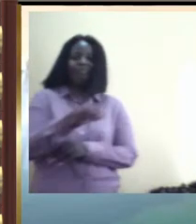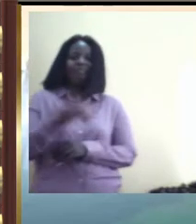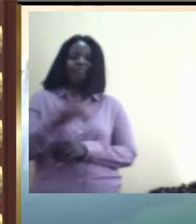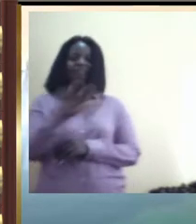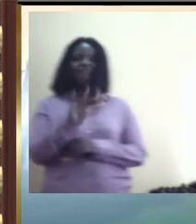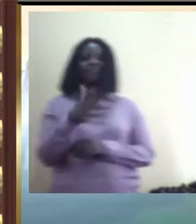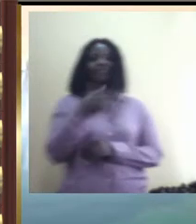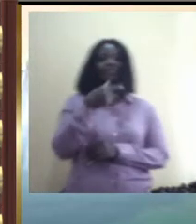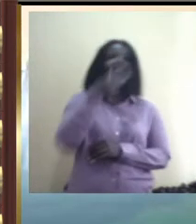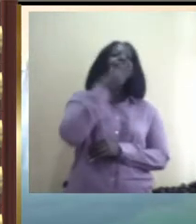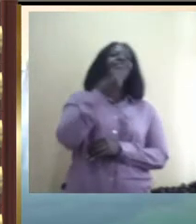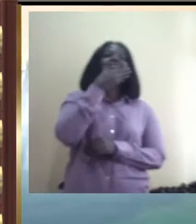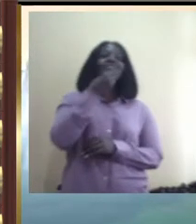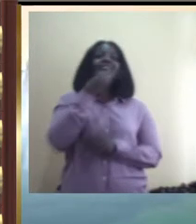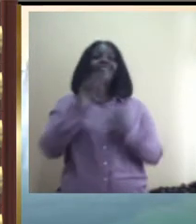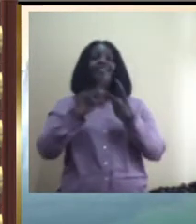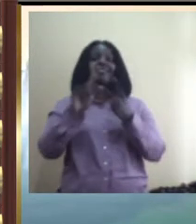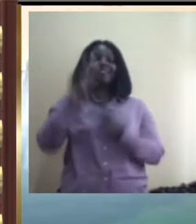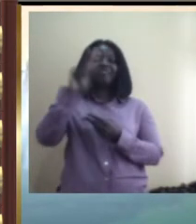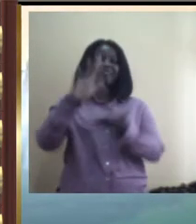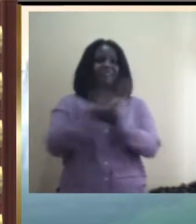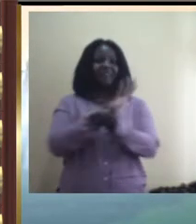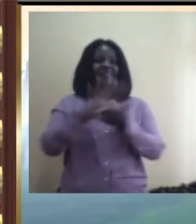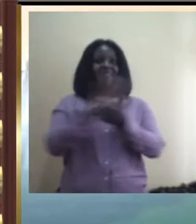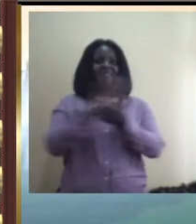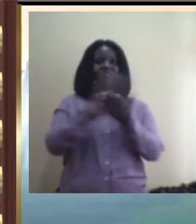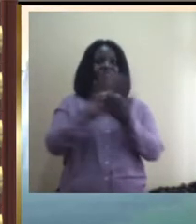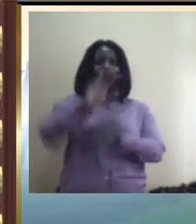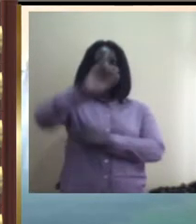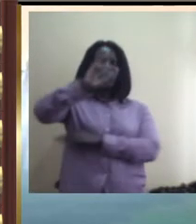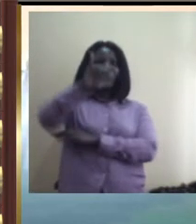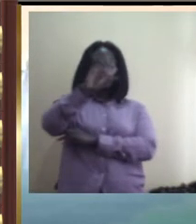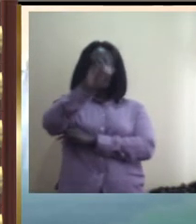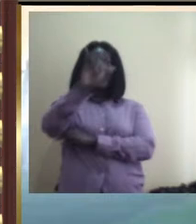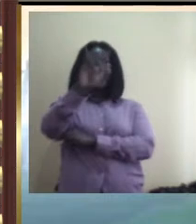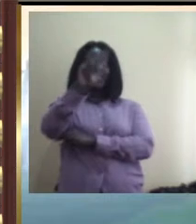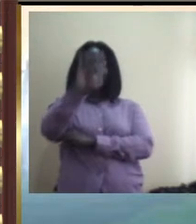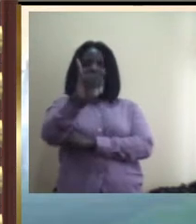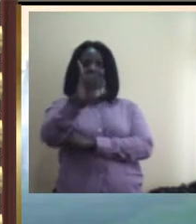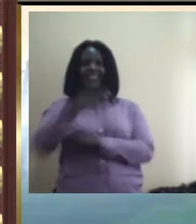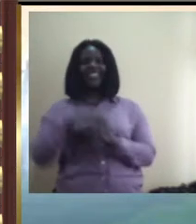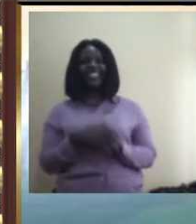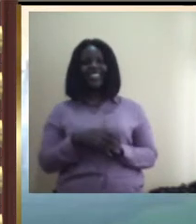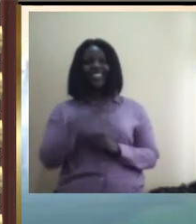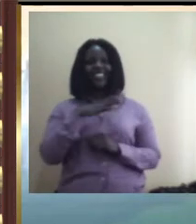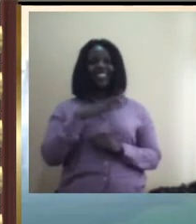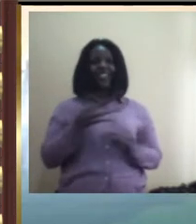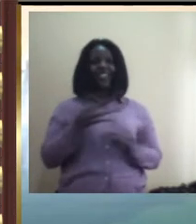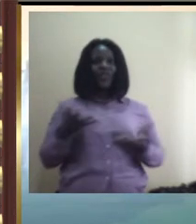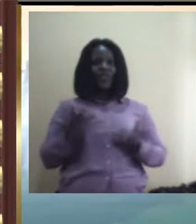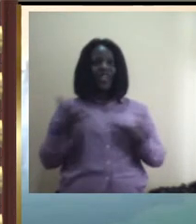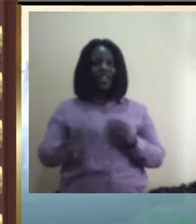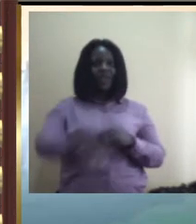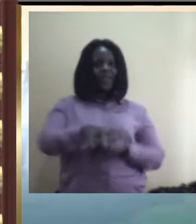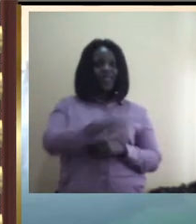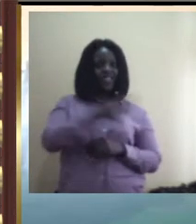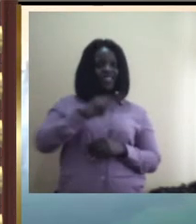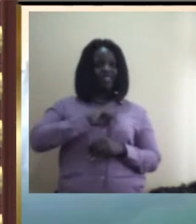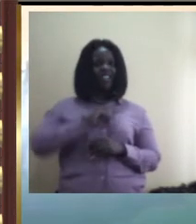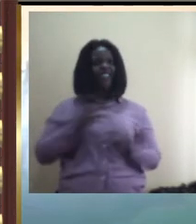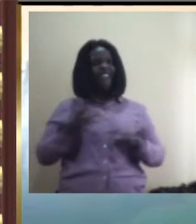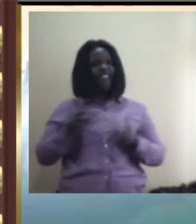Empangeni. These research stations are geographically spread across the province under